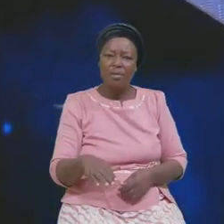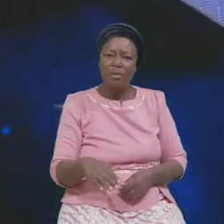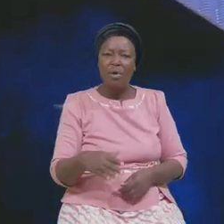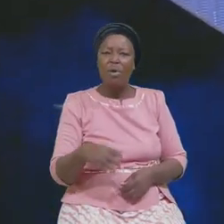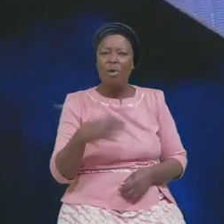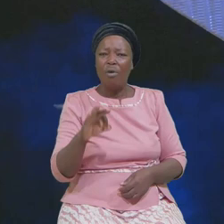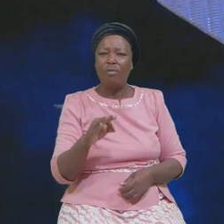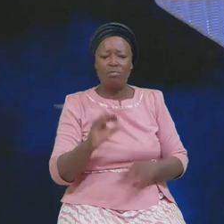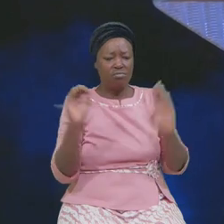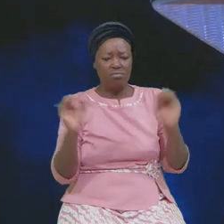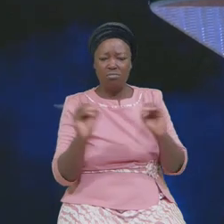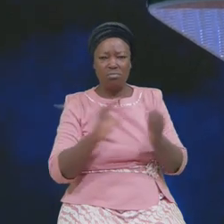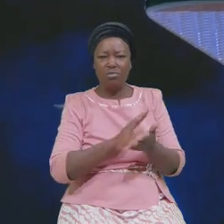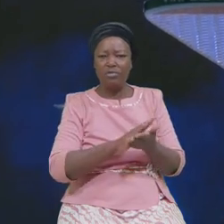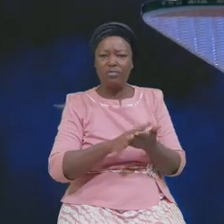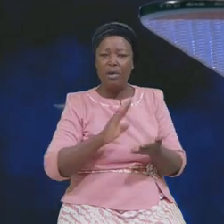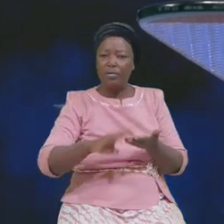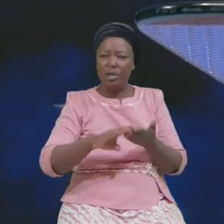unforgiveness, envy,